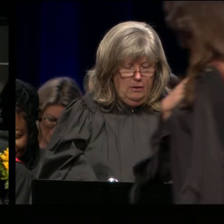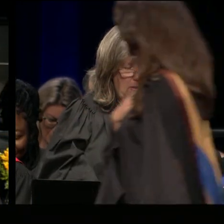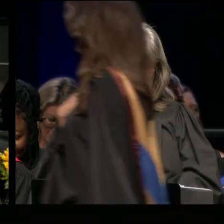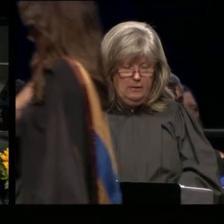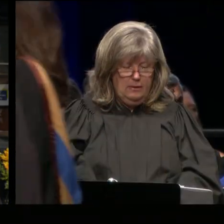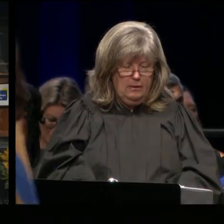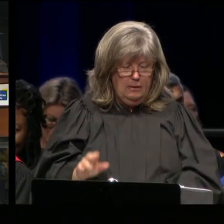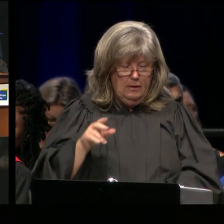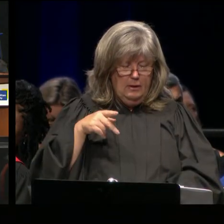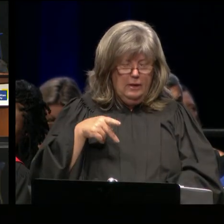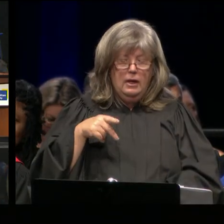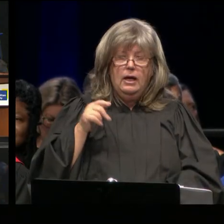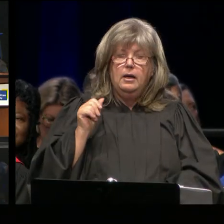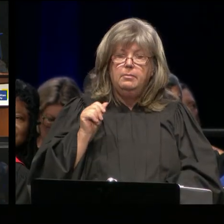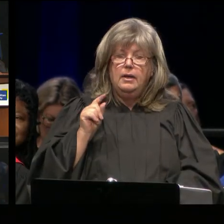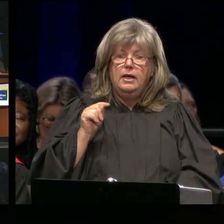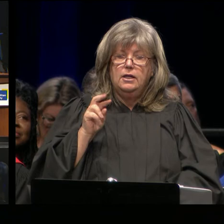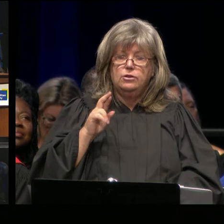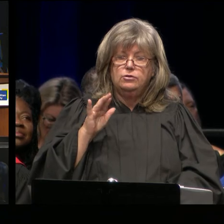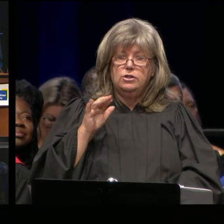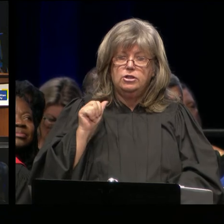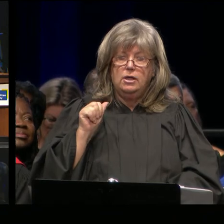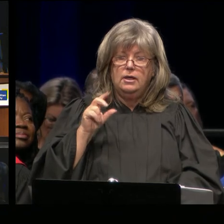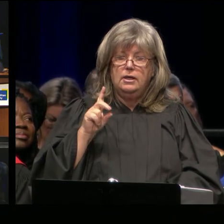Patricia Diaz Basulto.